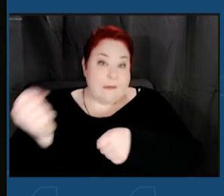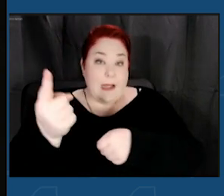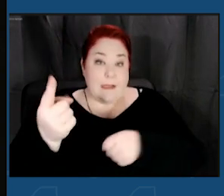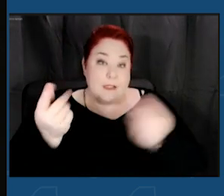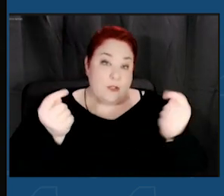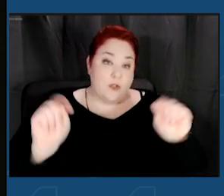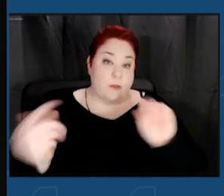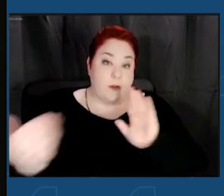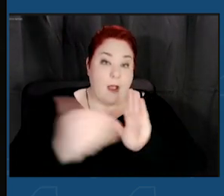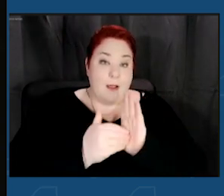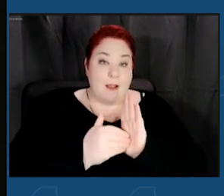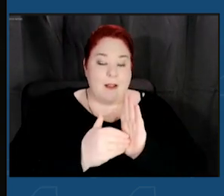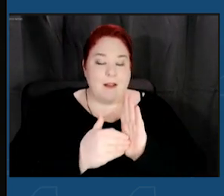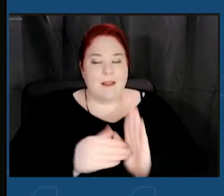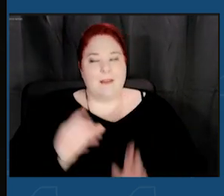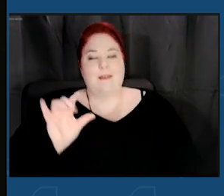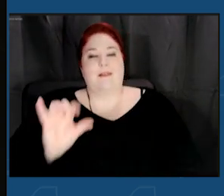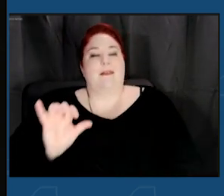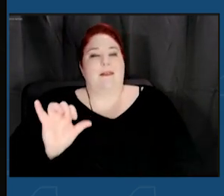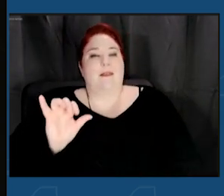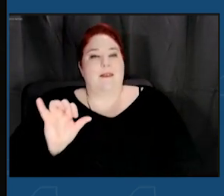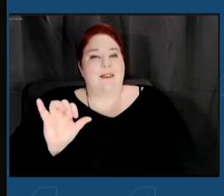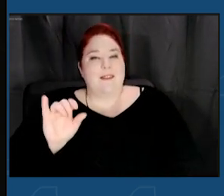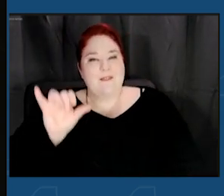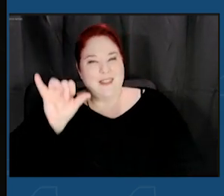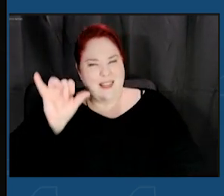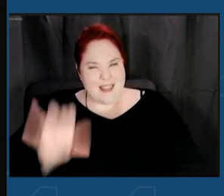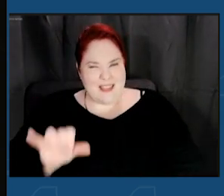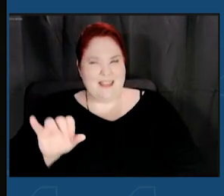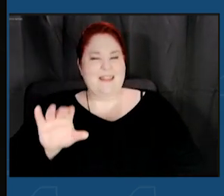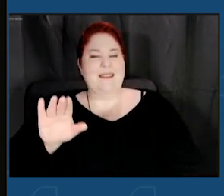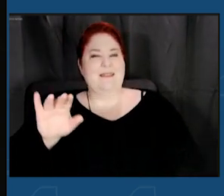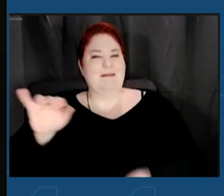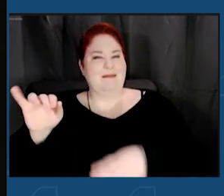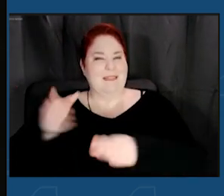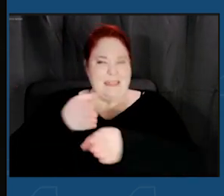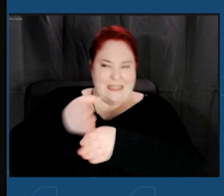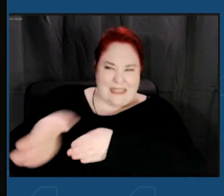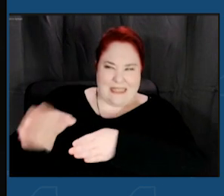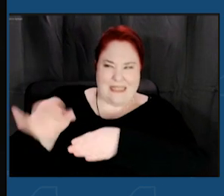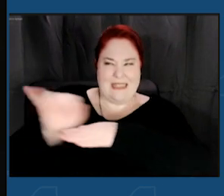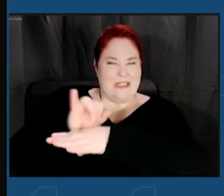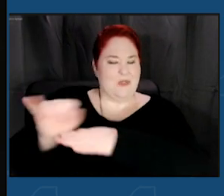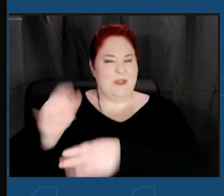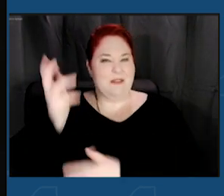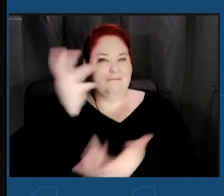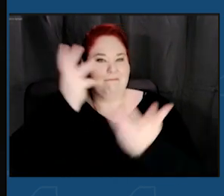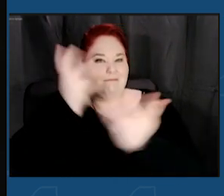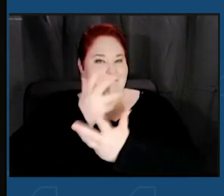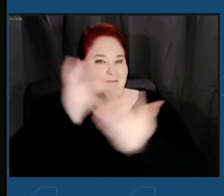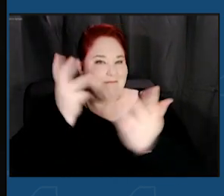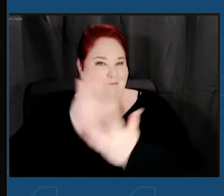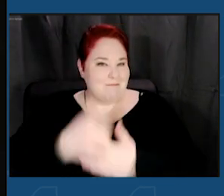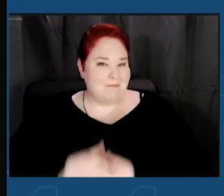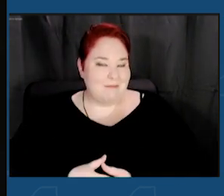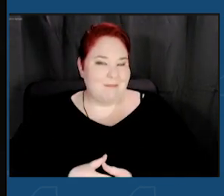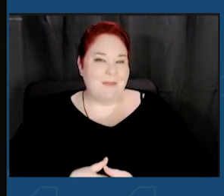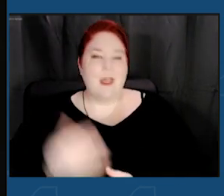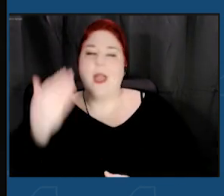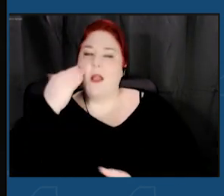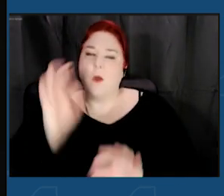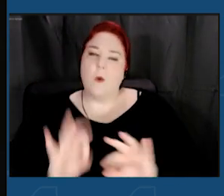an industry that's extraordinary. And I know also how important it is to